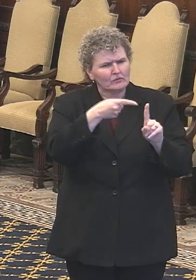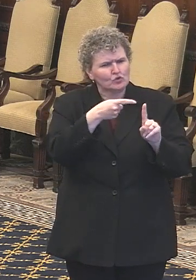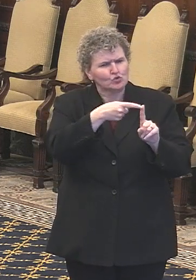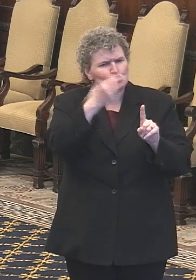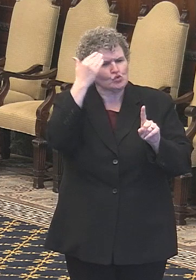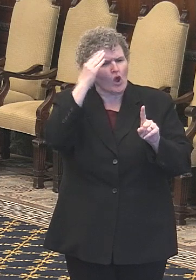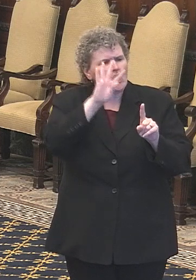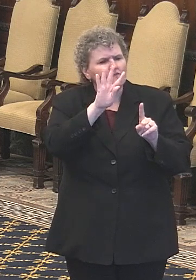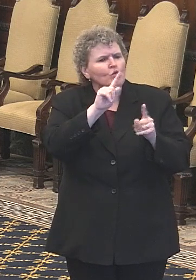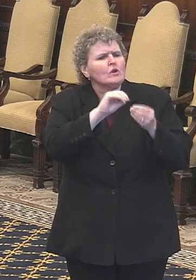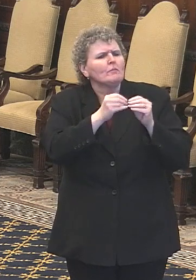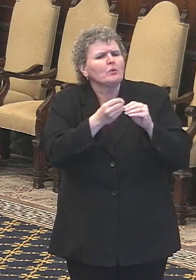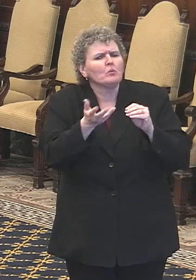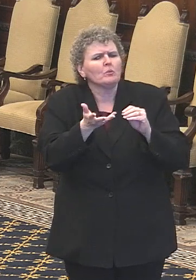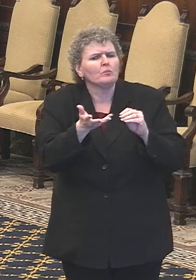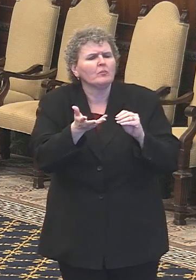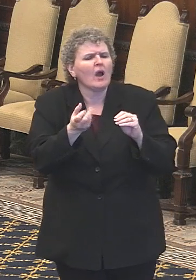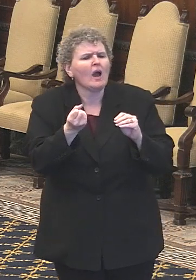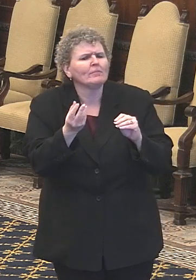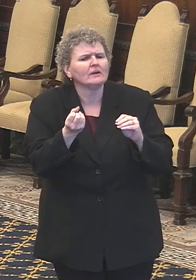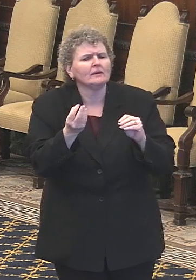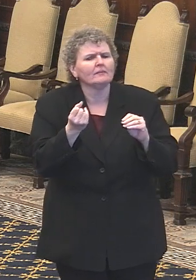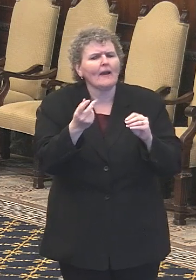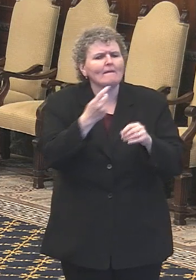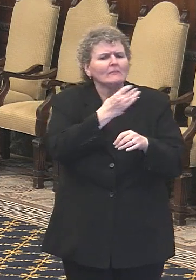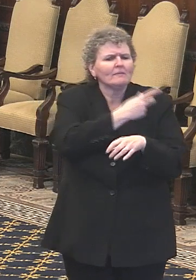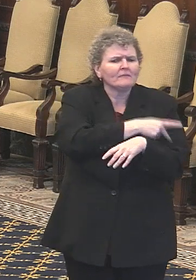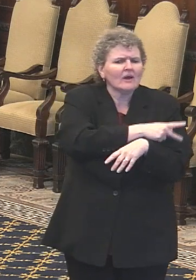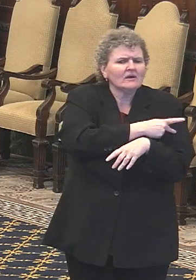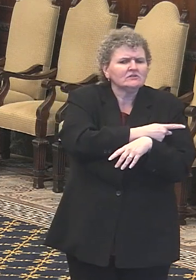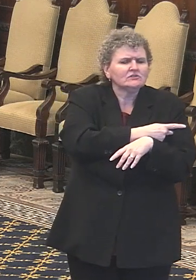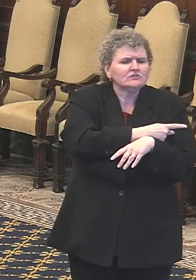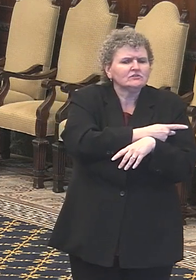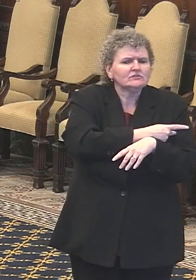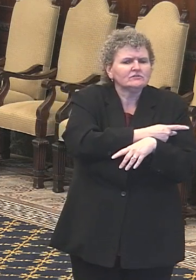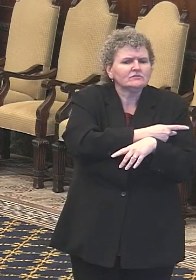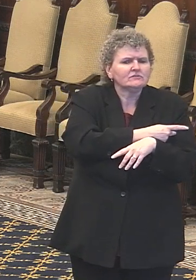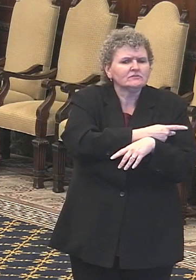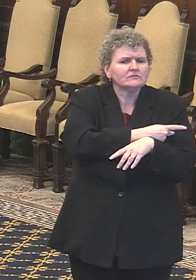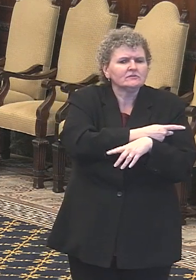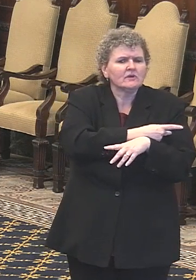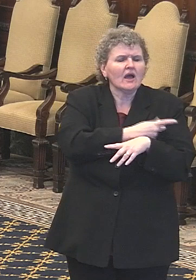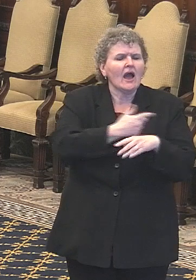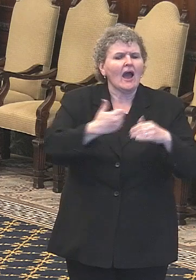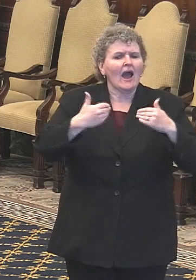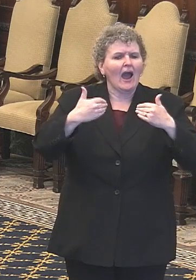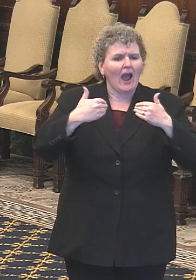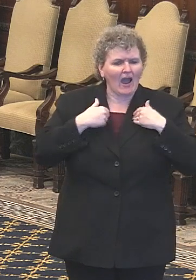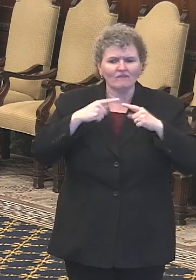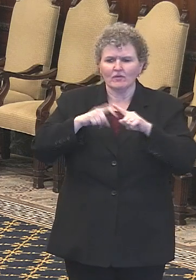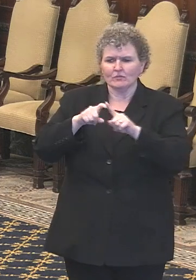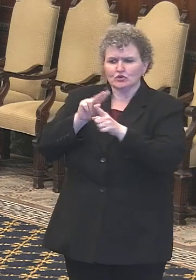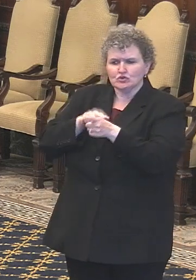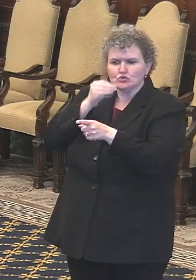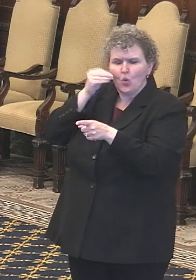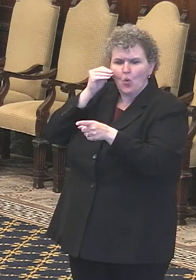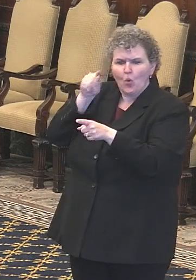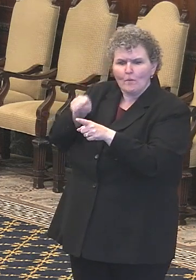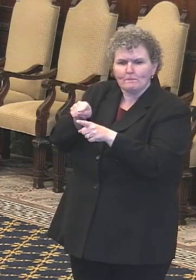people who are positive, you keep the positive separate from the people who are negative. I can tell you the nursing homes are working hard to put those steps into